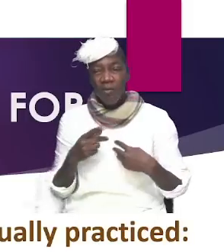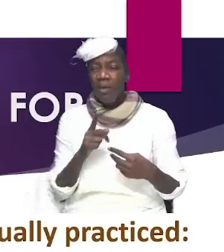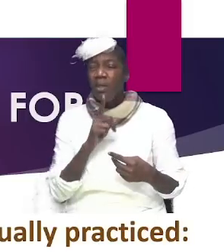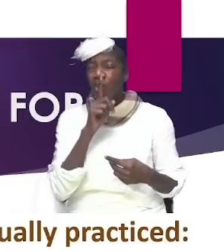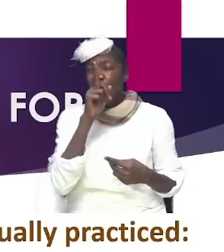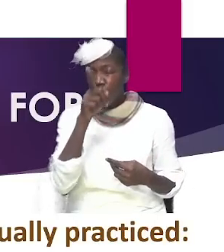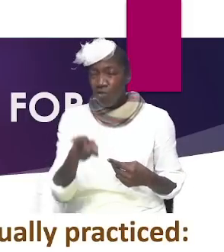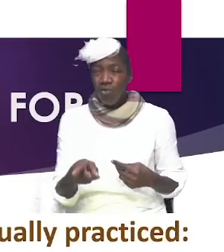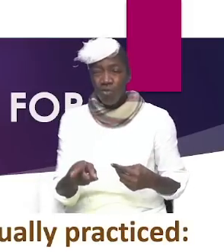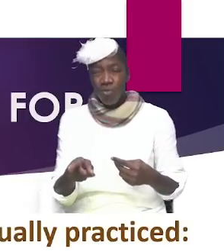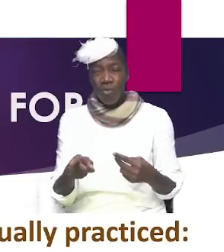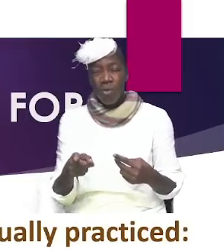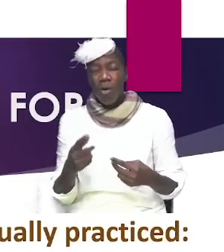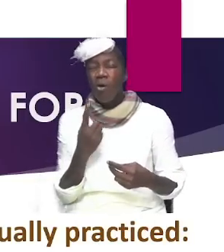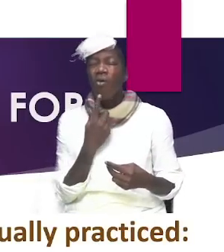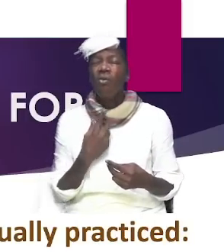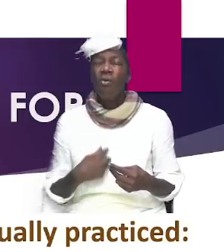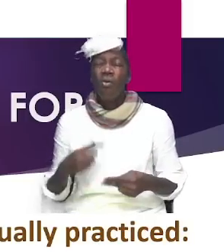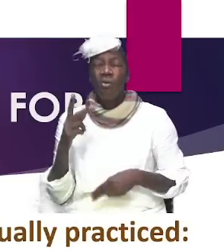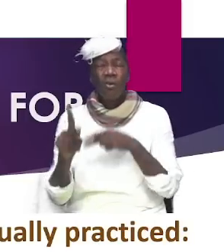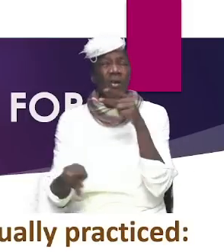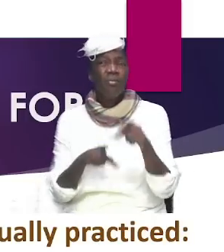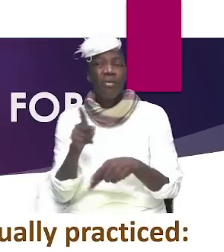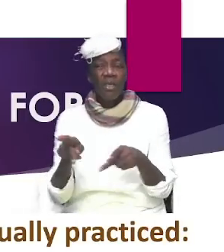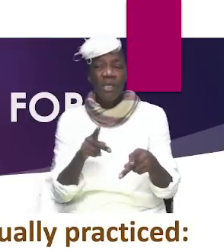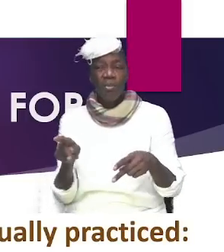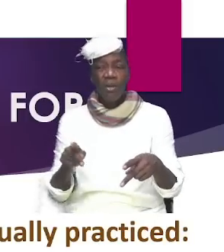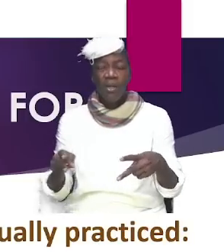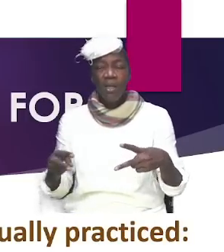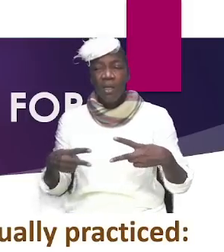folks that are there sometimes, and sometimes you might have money to